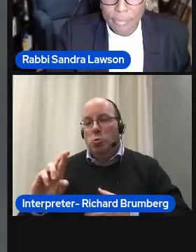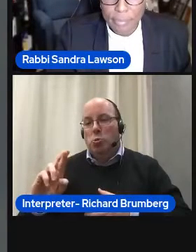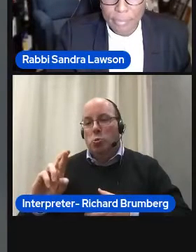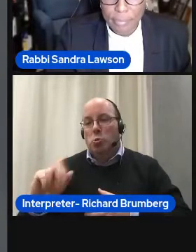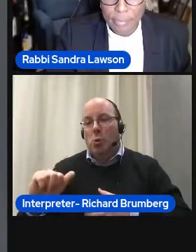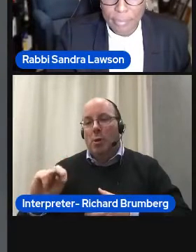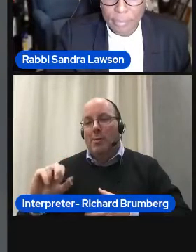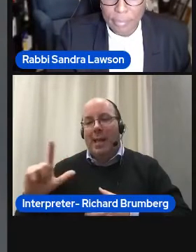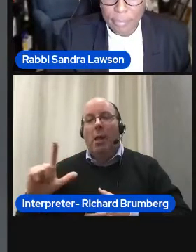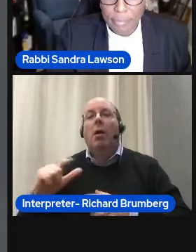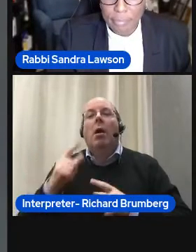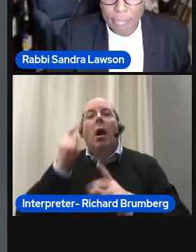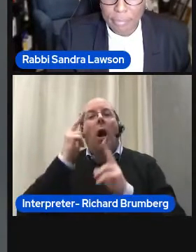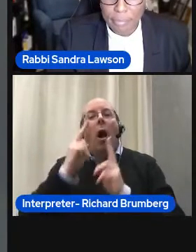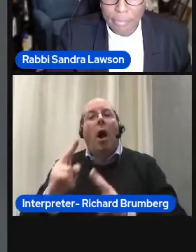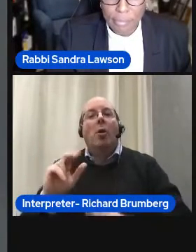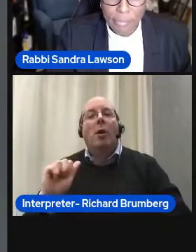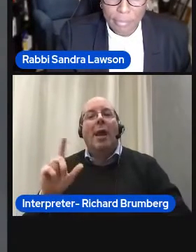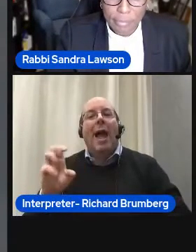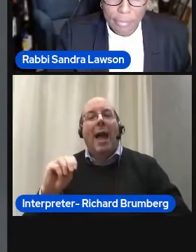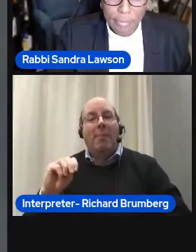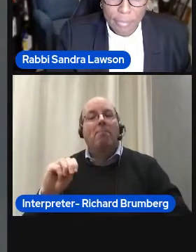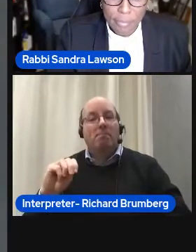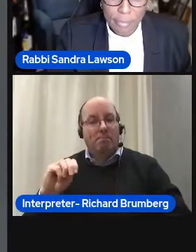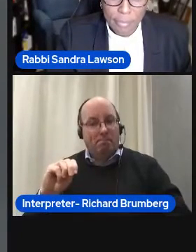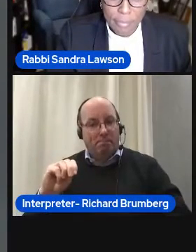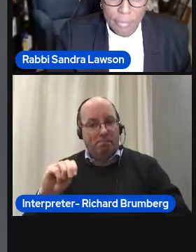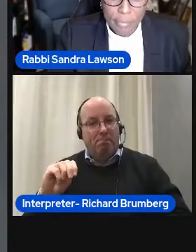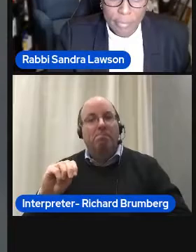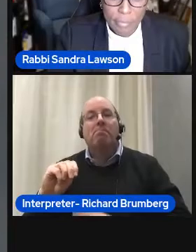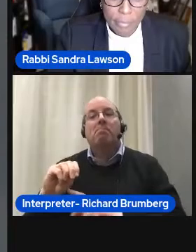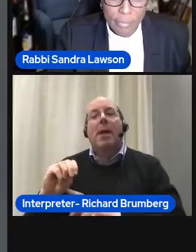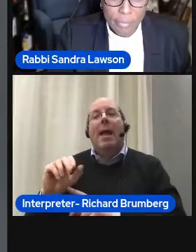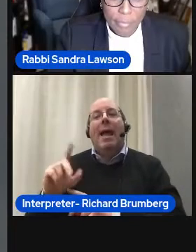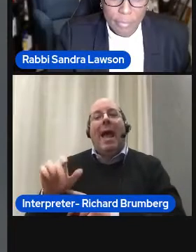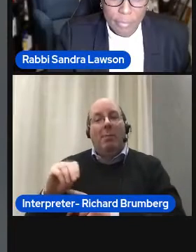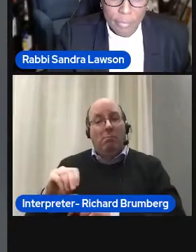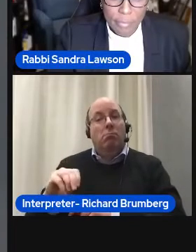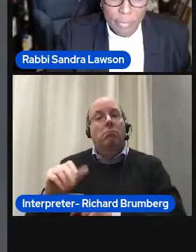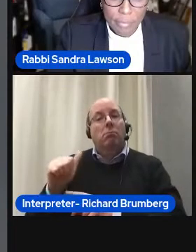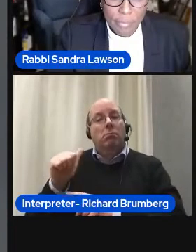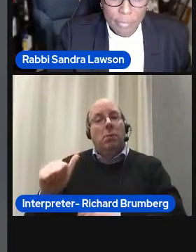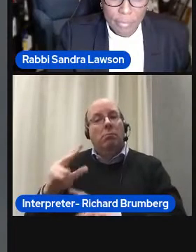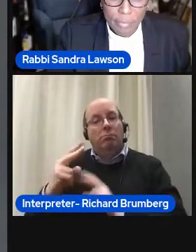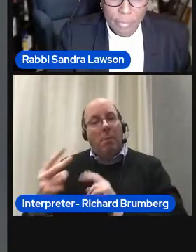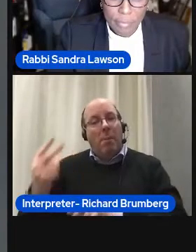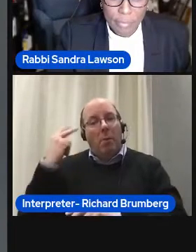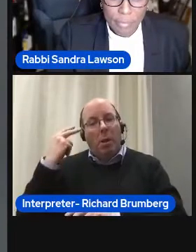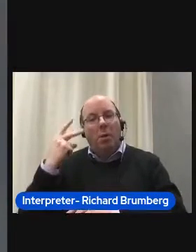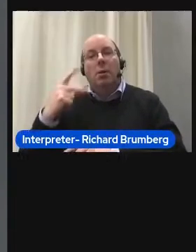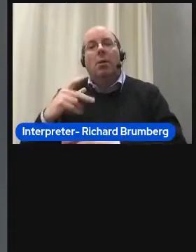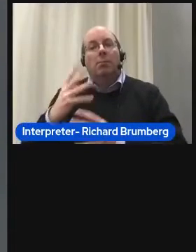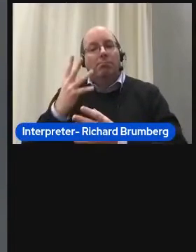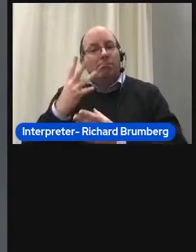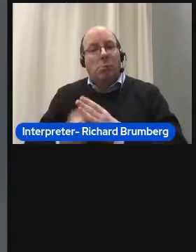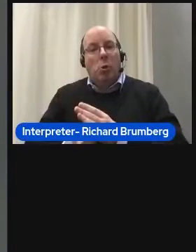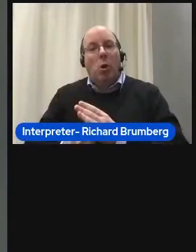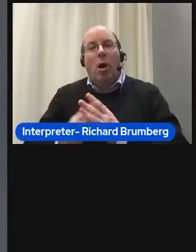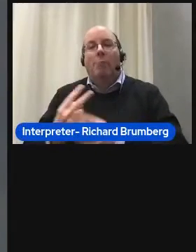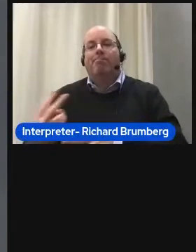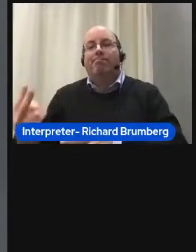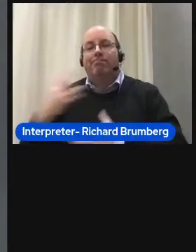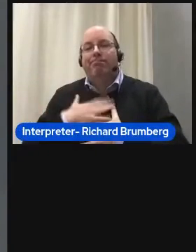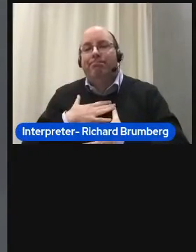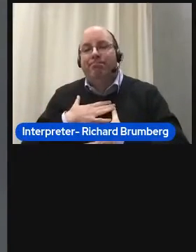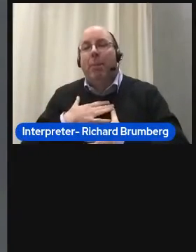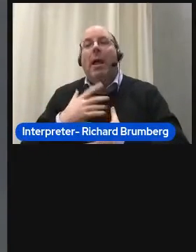conversation is named in honor of the memory of Adam Scott Cadranel. May their memory be a blessing, who